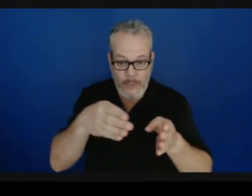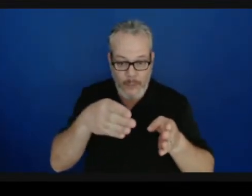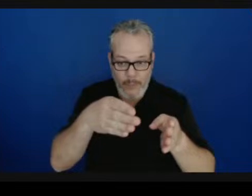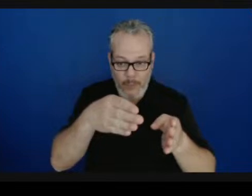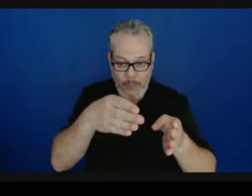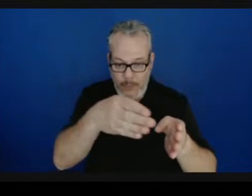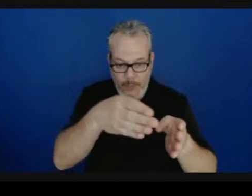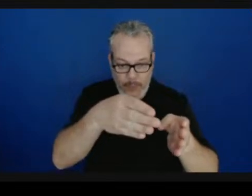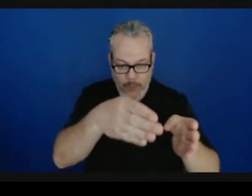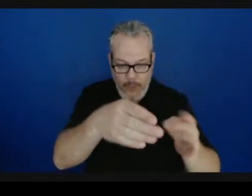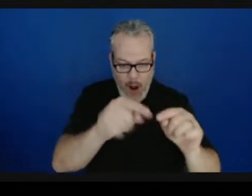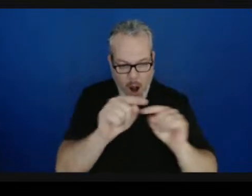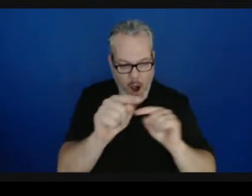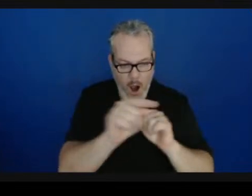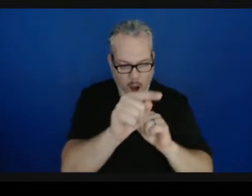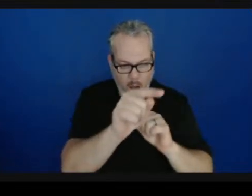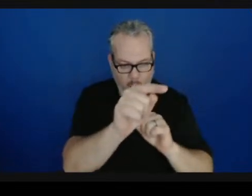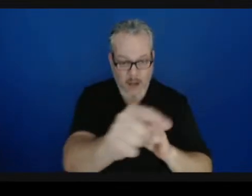here.